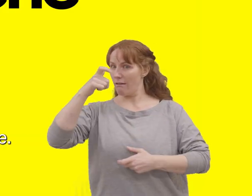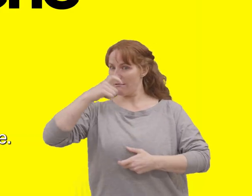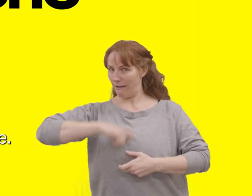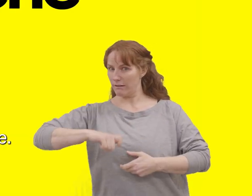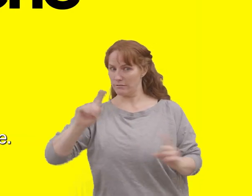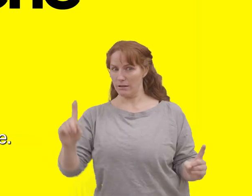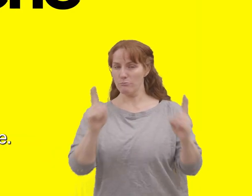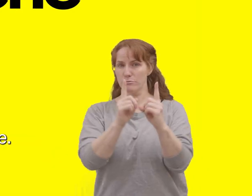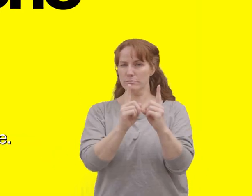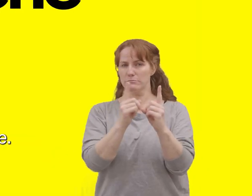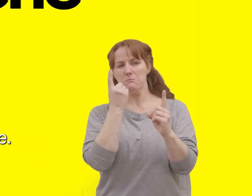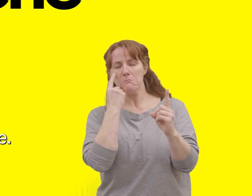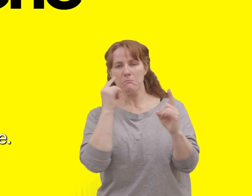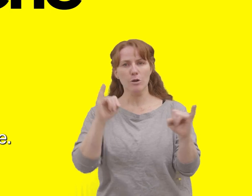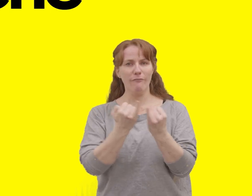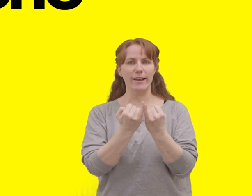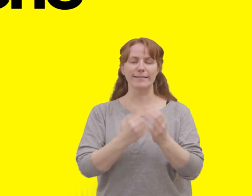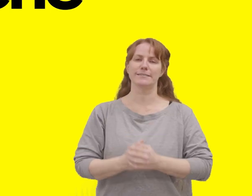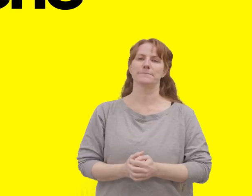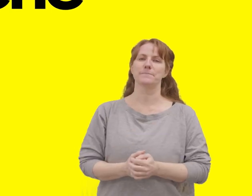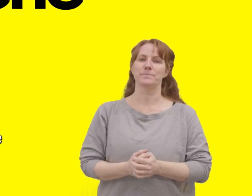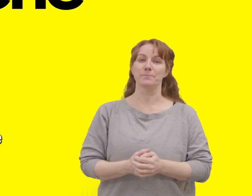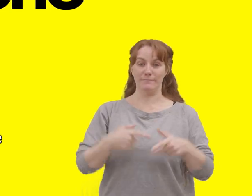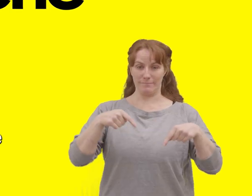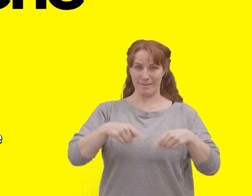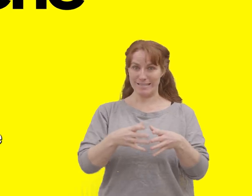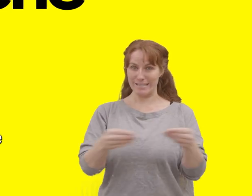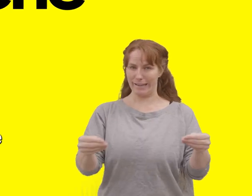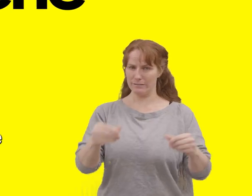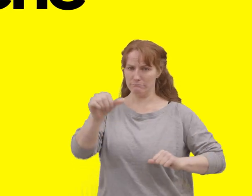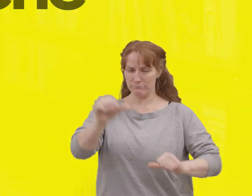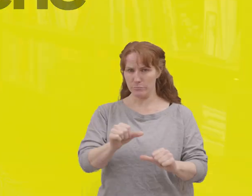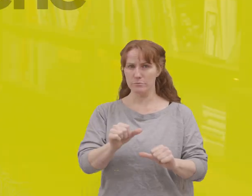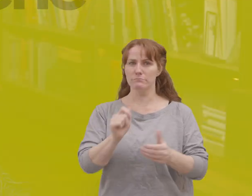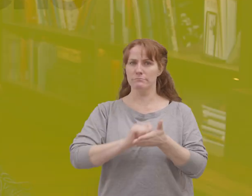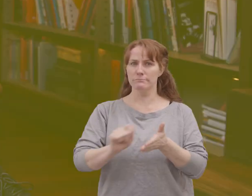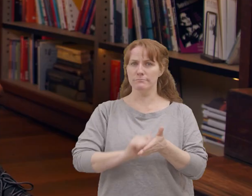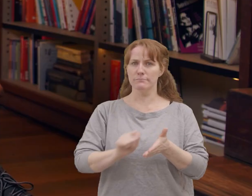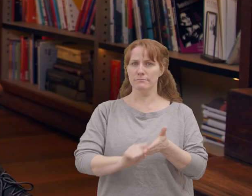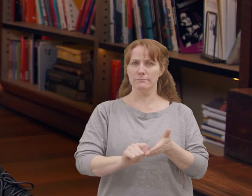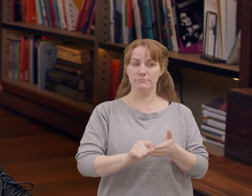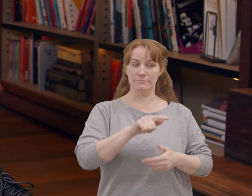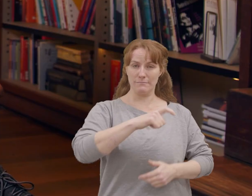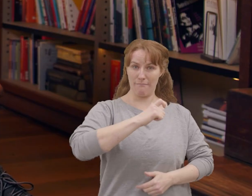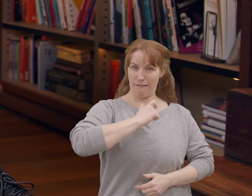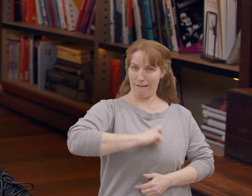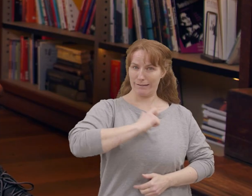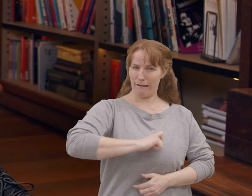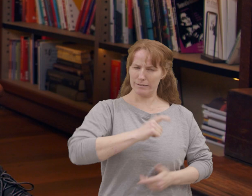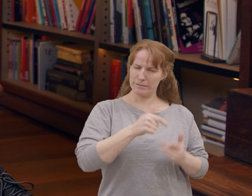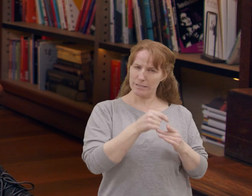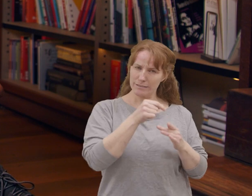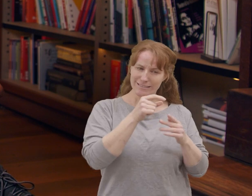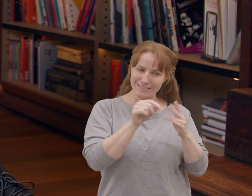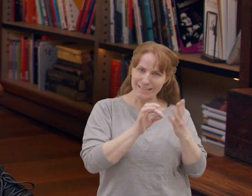character and see what conflict we can create. In this exercise, you're going to write a short scene between the character you've created in detail